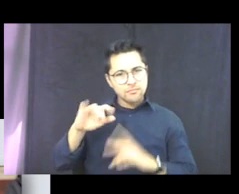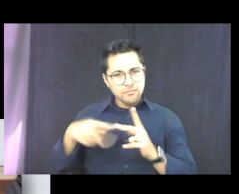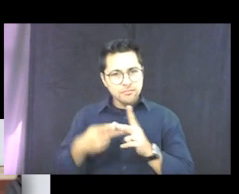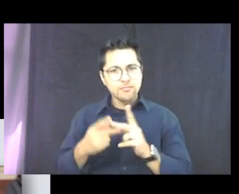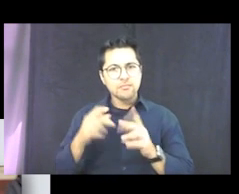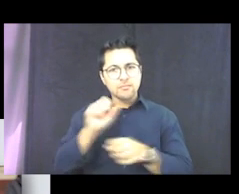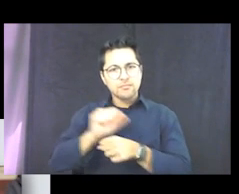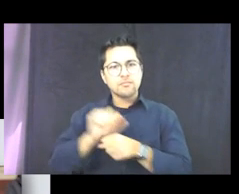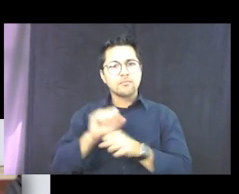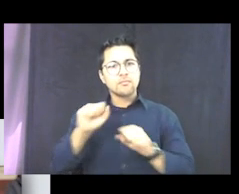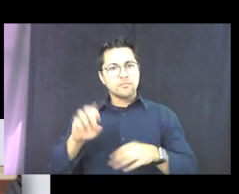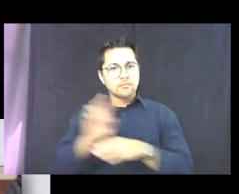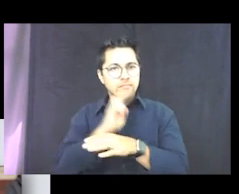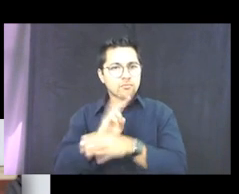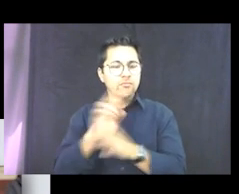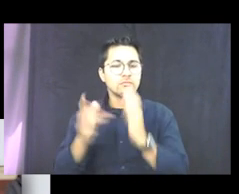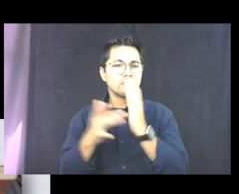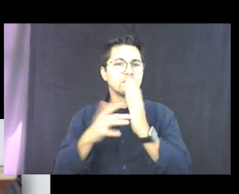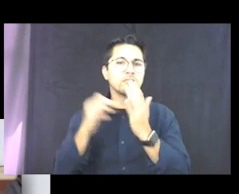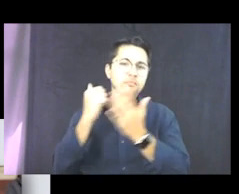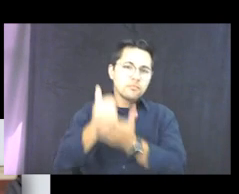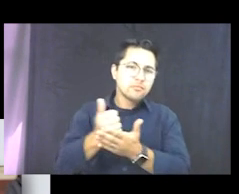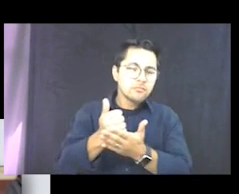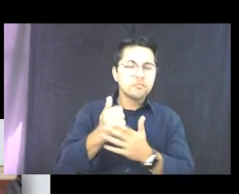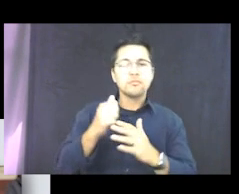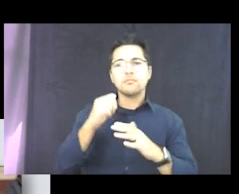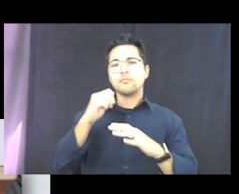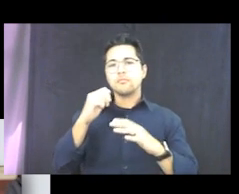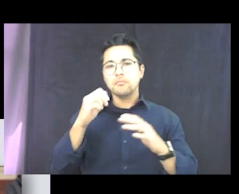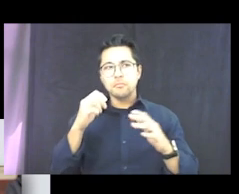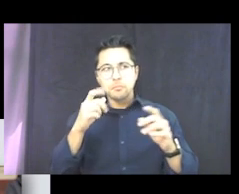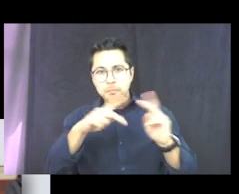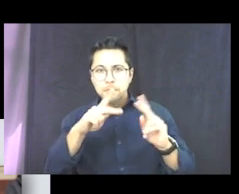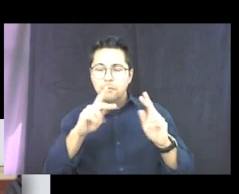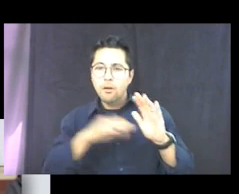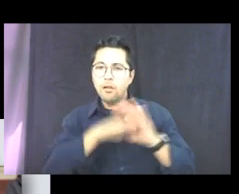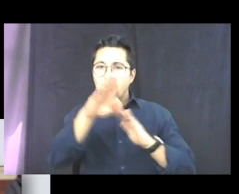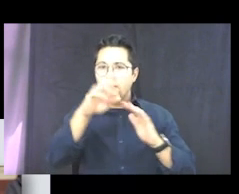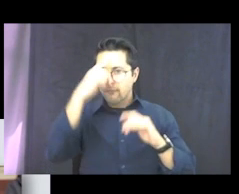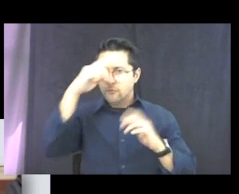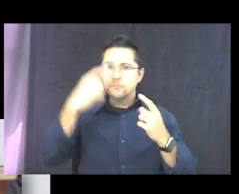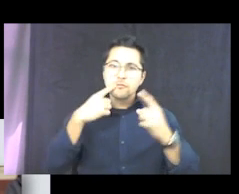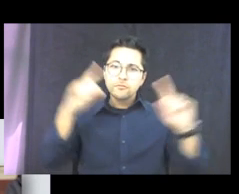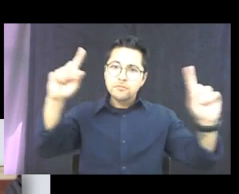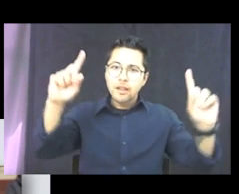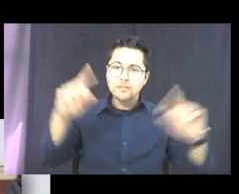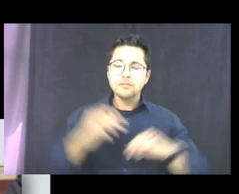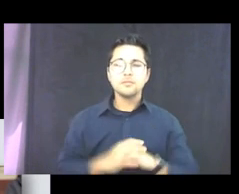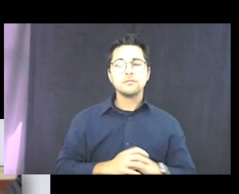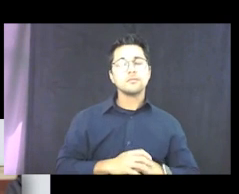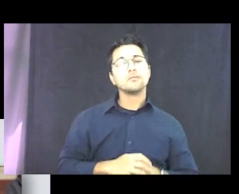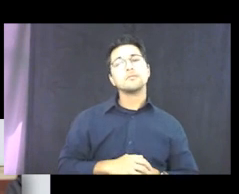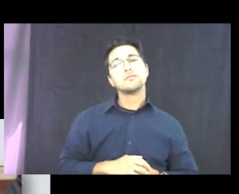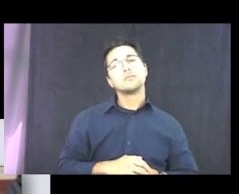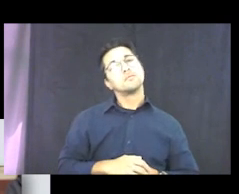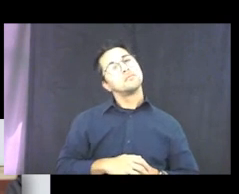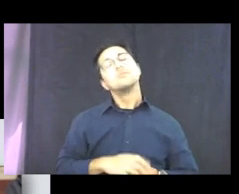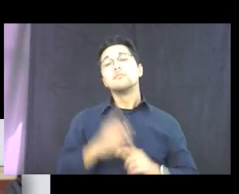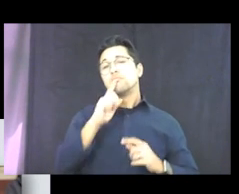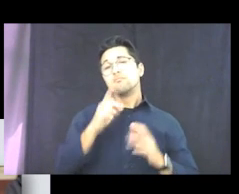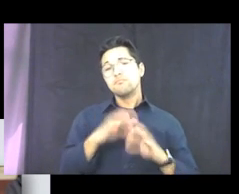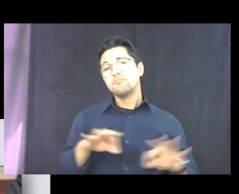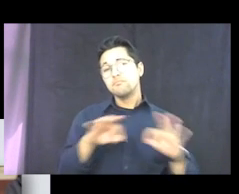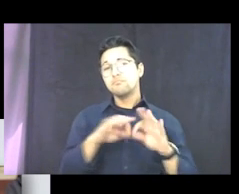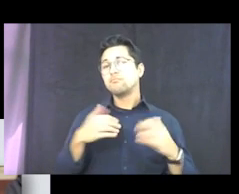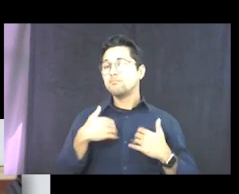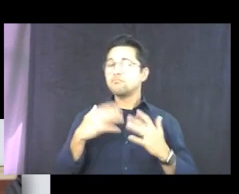use technology to help set individuals up for success and to their end goal. It's so important to have a network